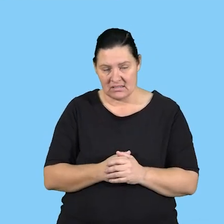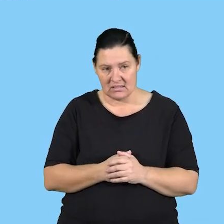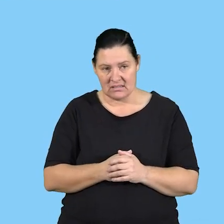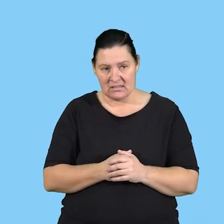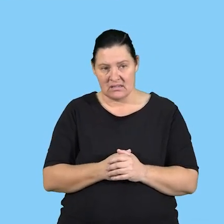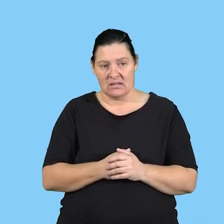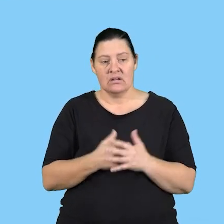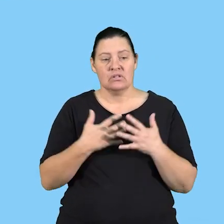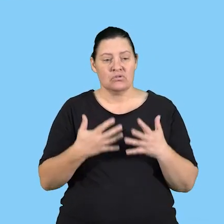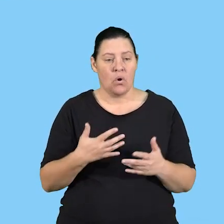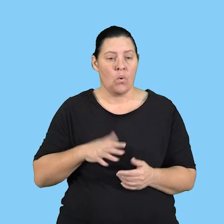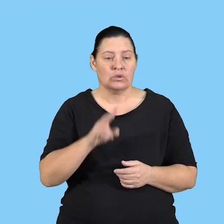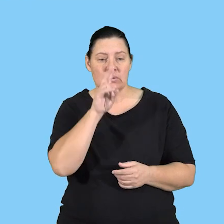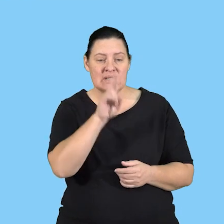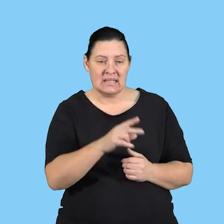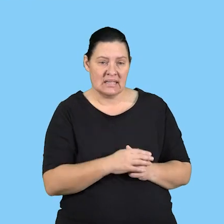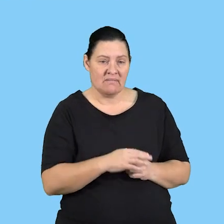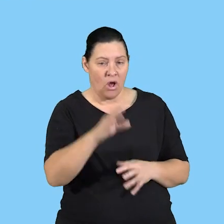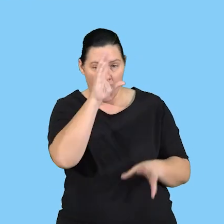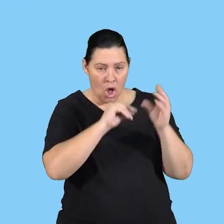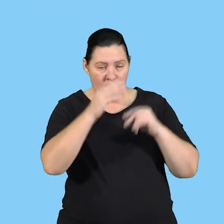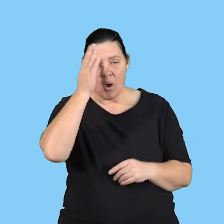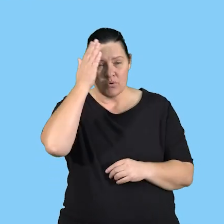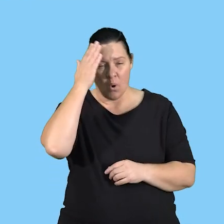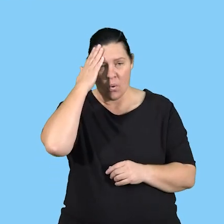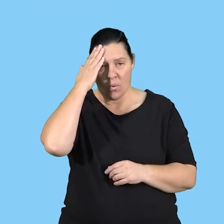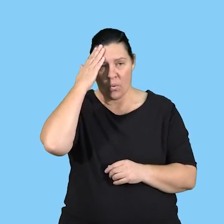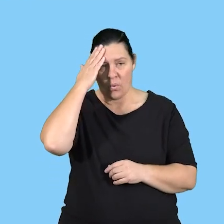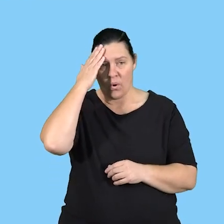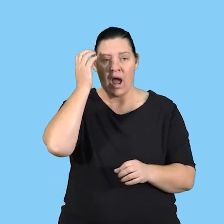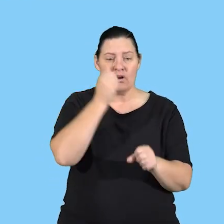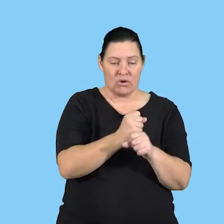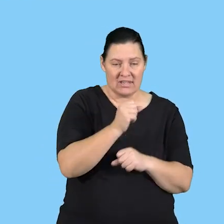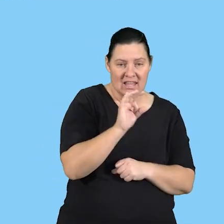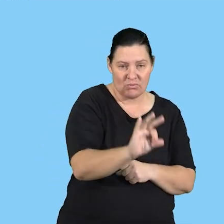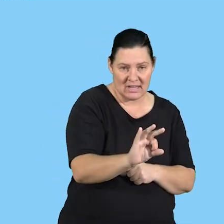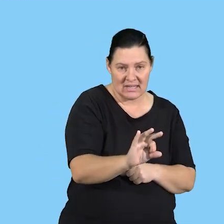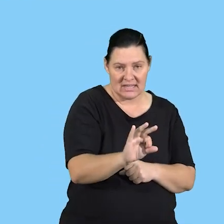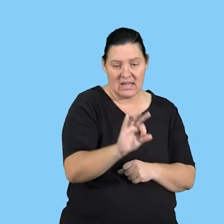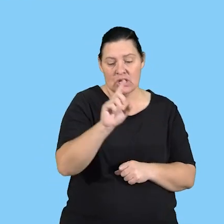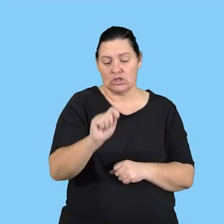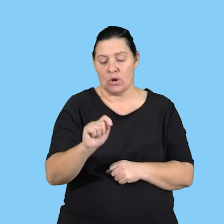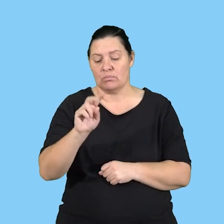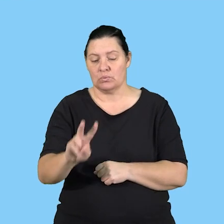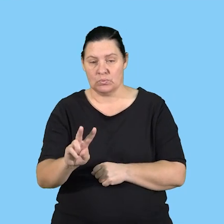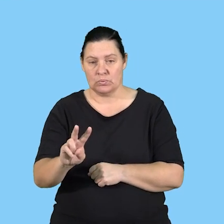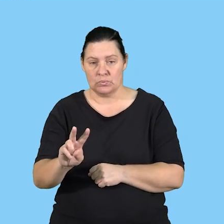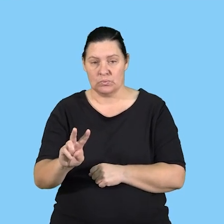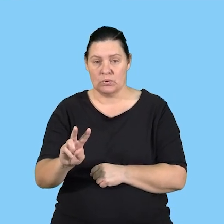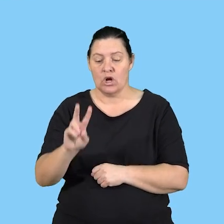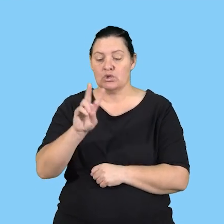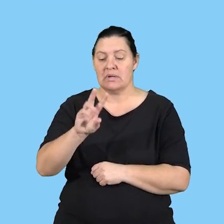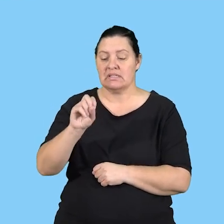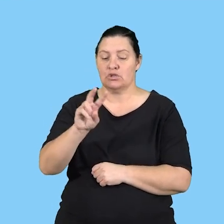below. So we wanted to see whether learners knew. This was in Grade 3, Term 2